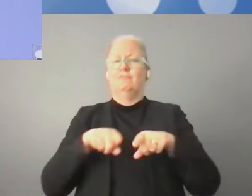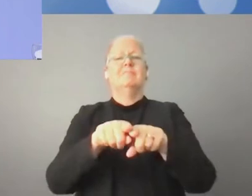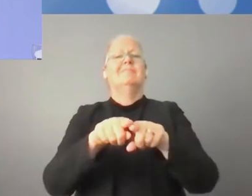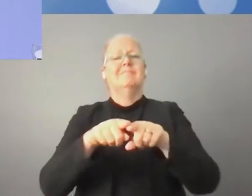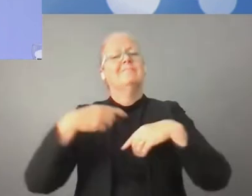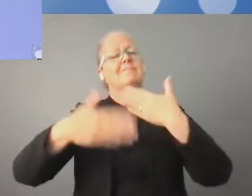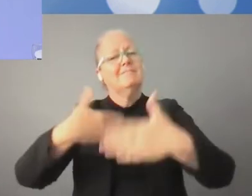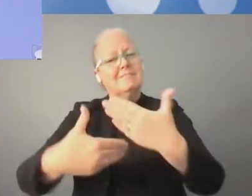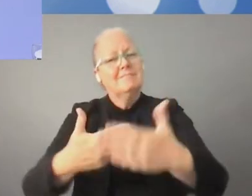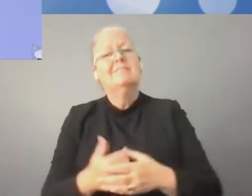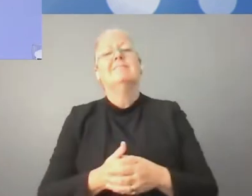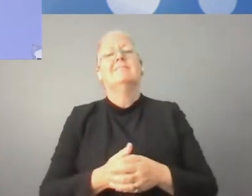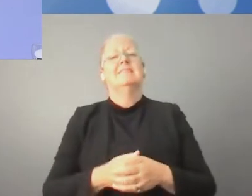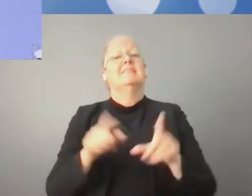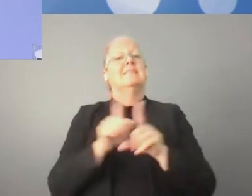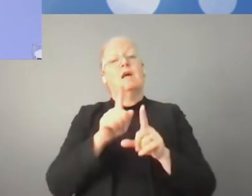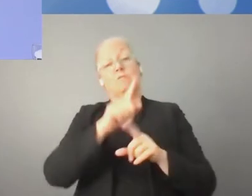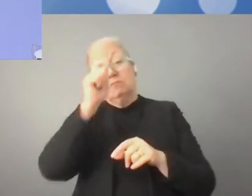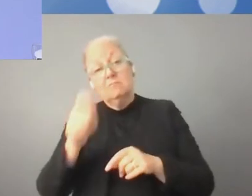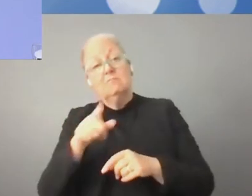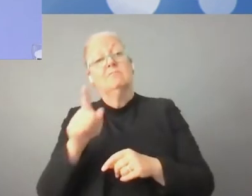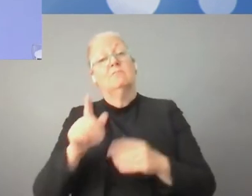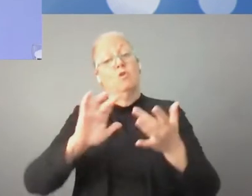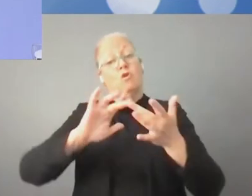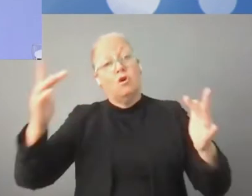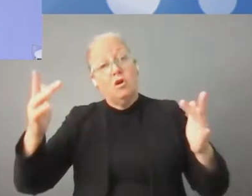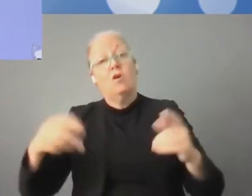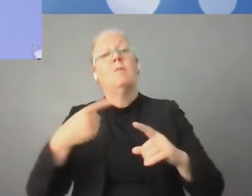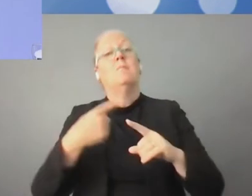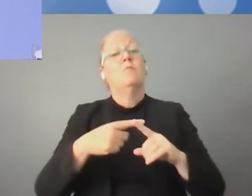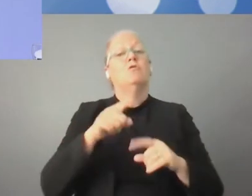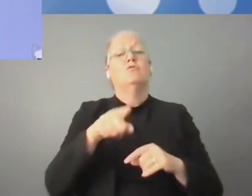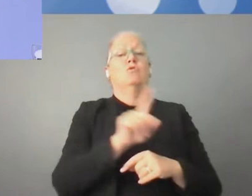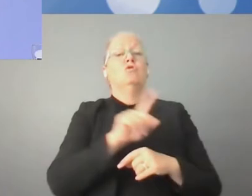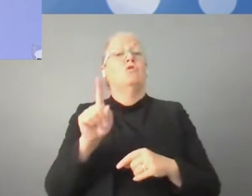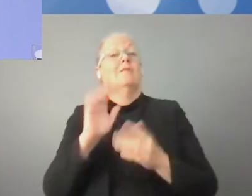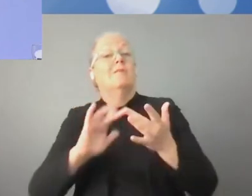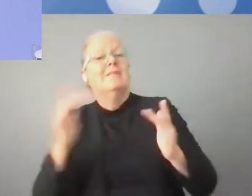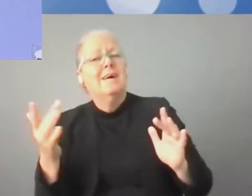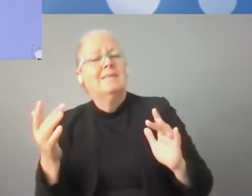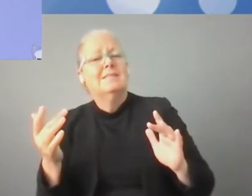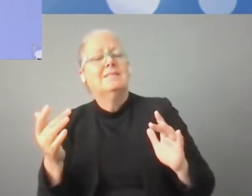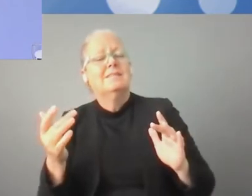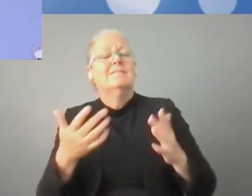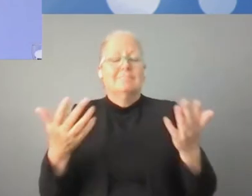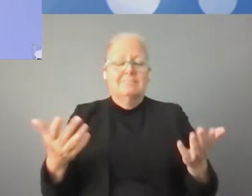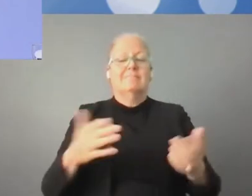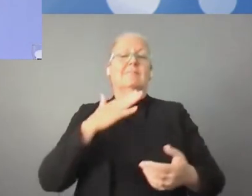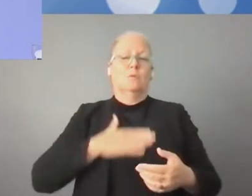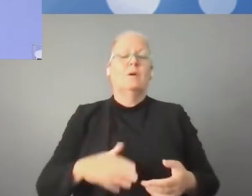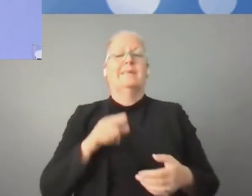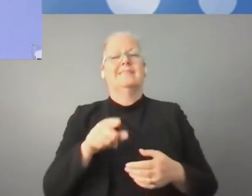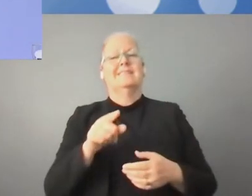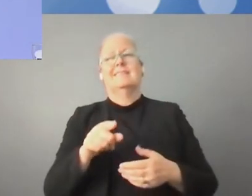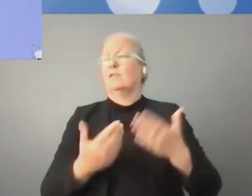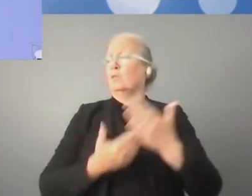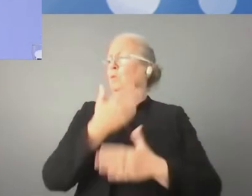online as it is offline for them to be able to seize the opportunities in the new employment